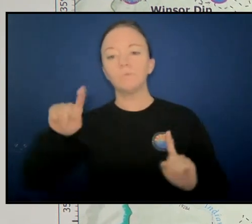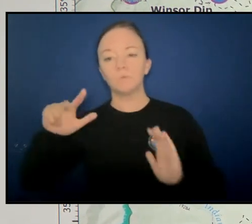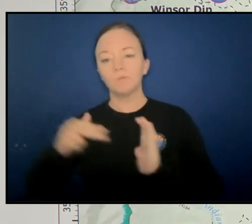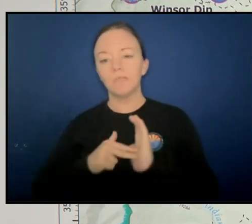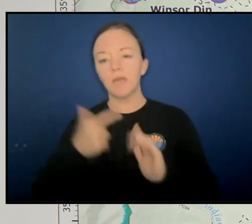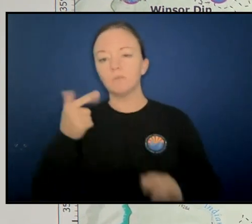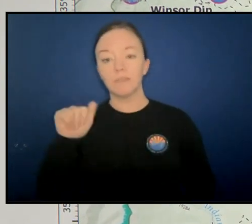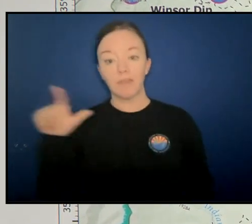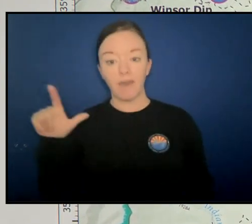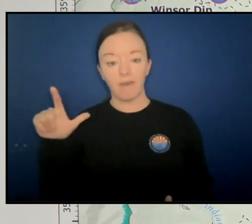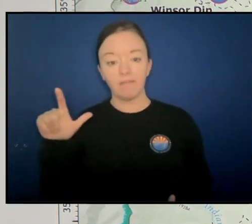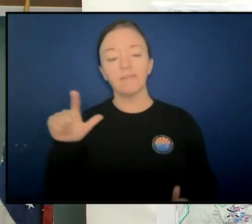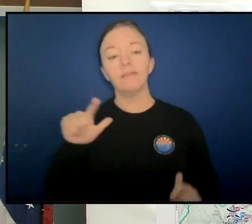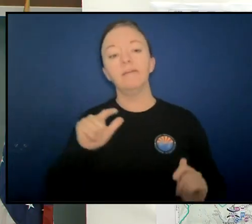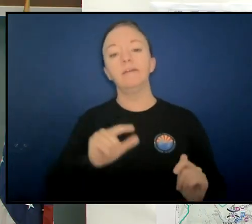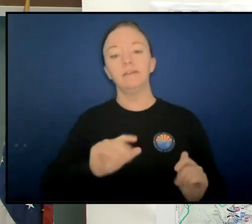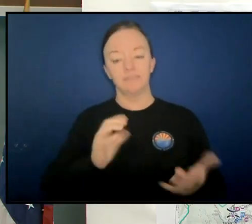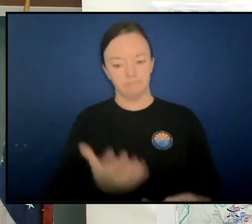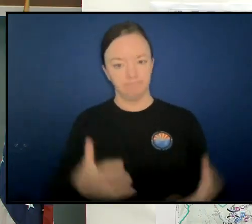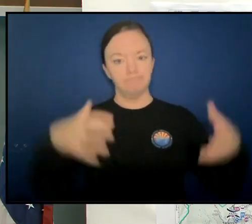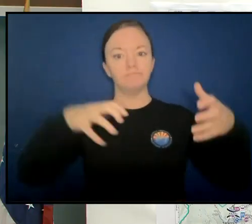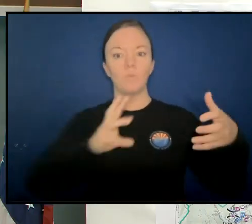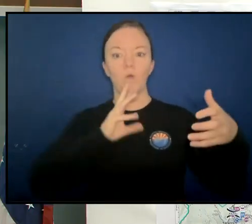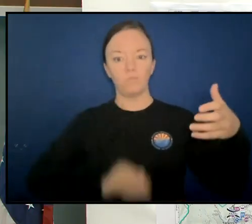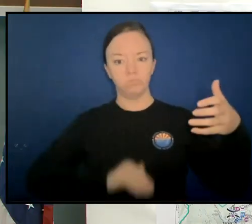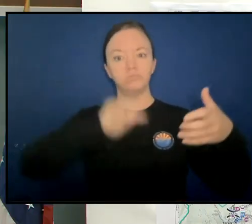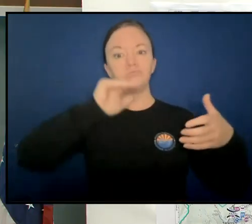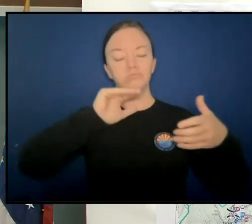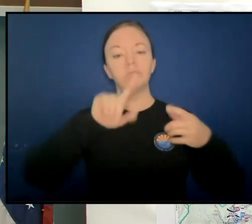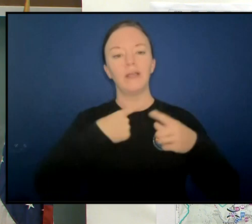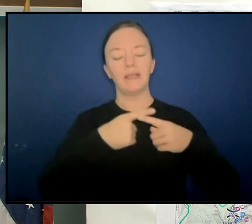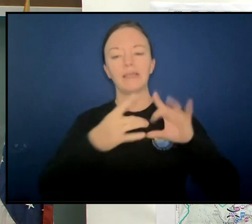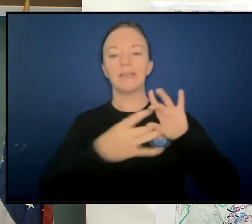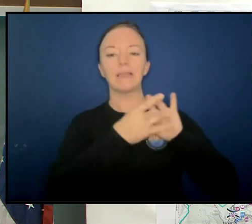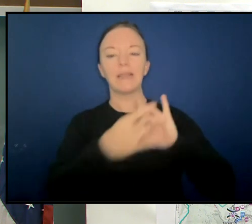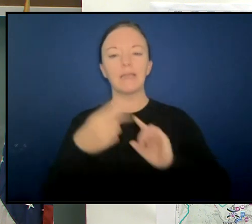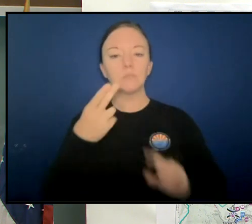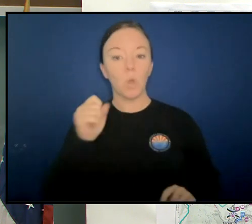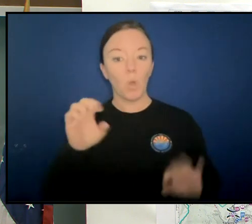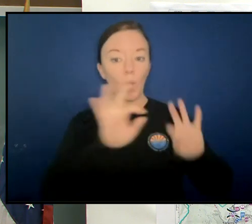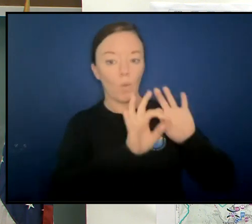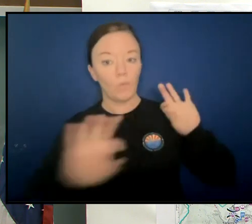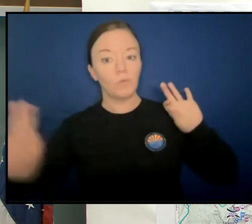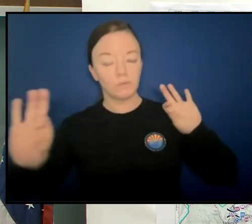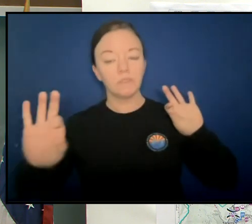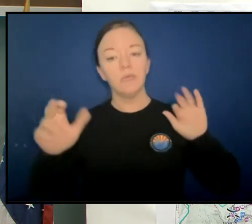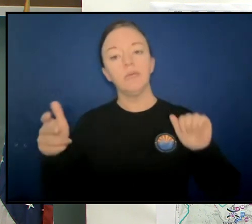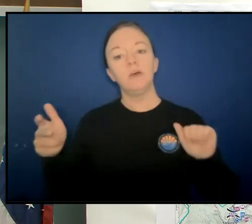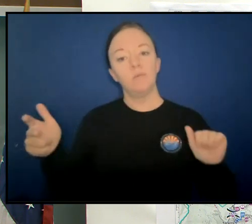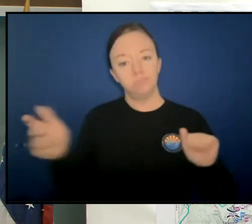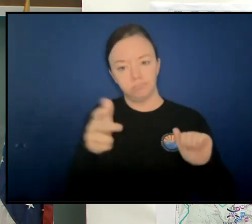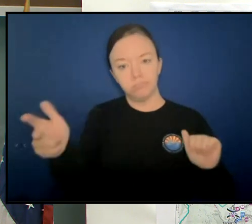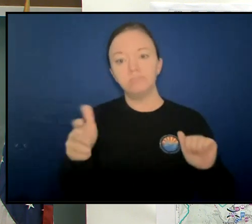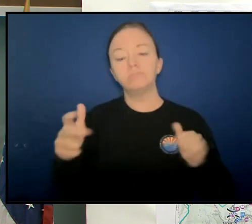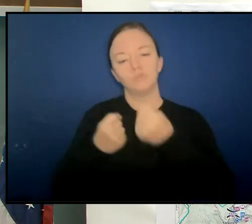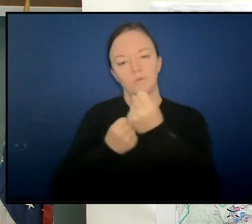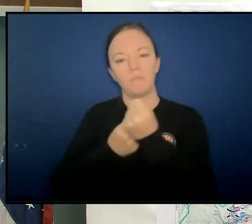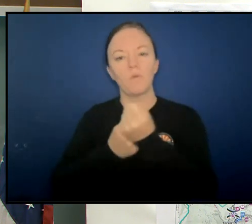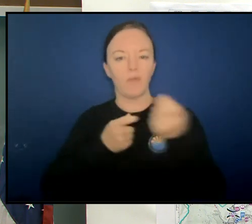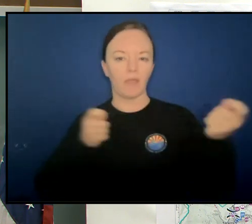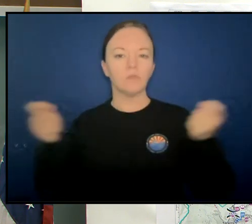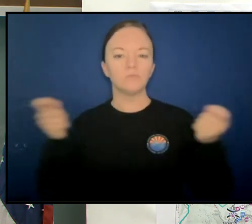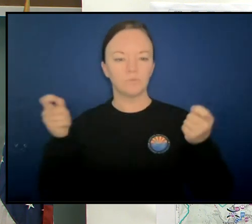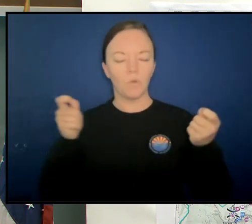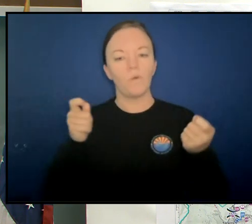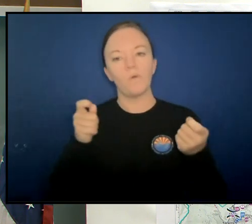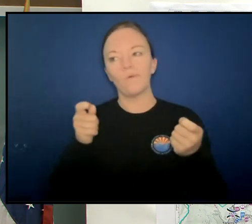those set up, they fill them up with water, and then we can run pumps and hoses out of them to support those control features that we have established either by